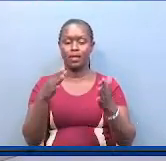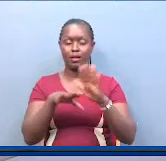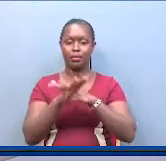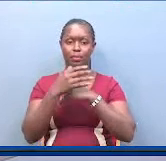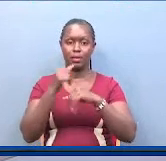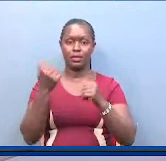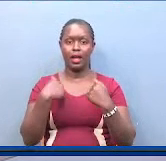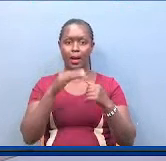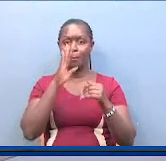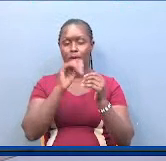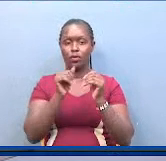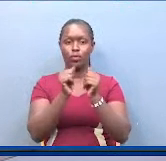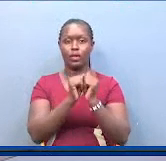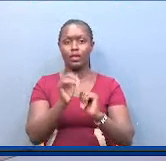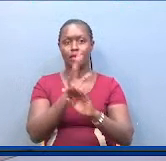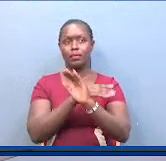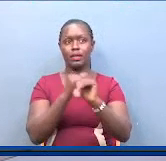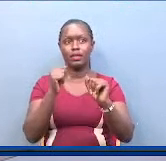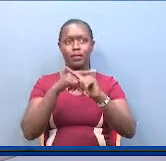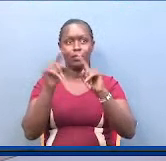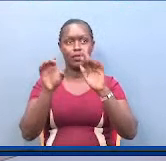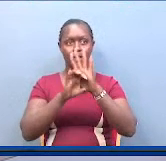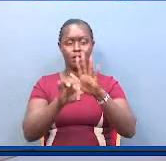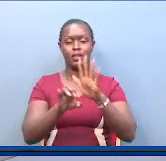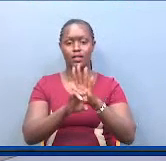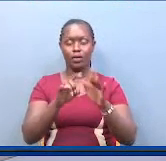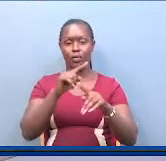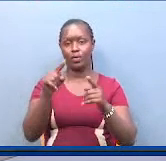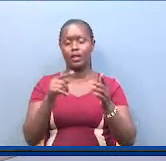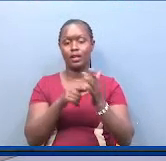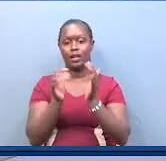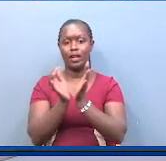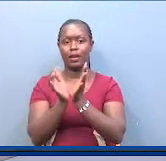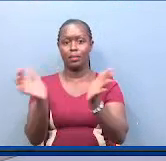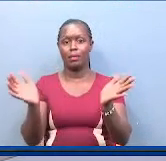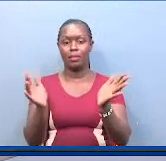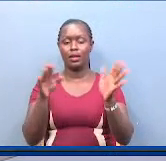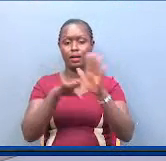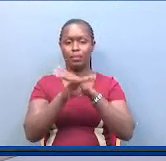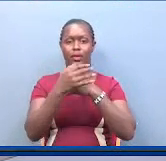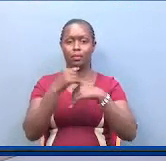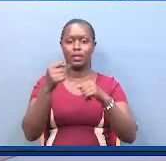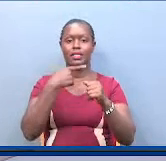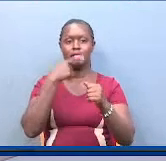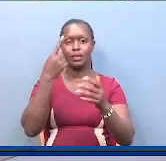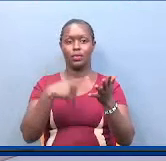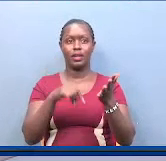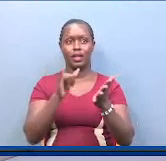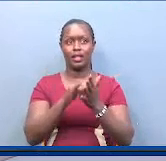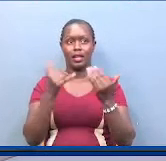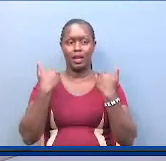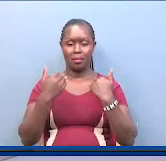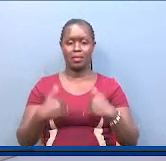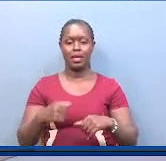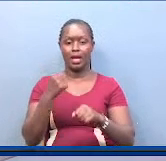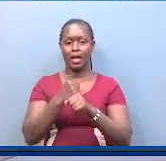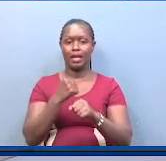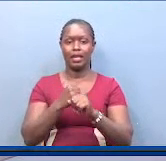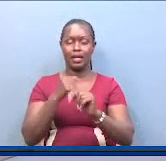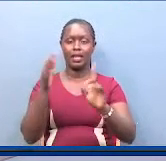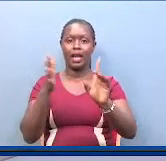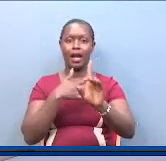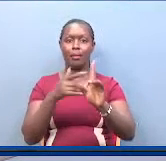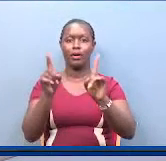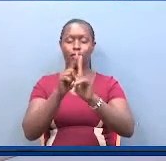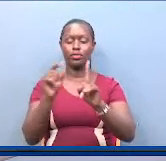president has been with the president. The deputy president, when for instance in public, the DP is on record saying, mimi ndiye nilifanya campaign kubwa,